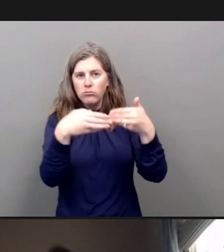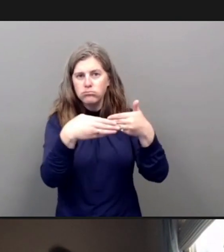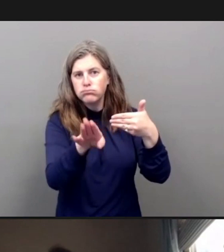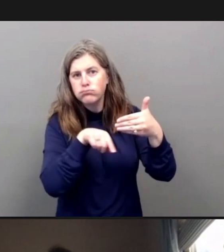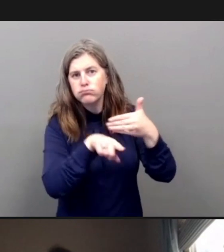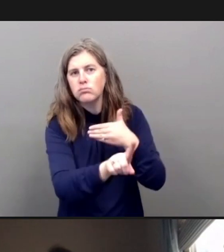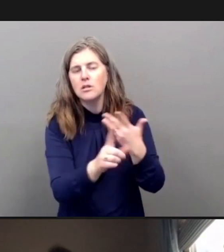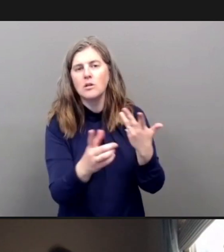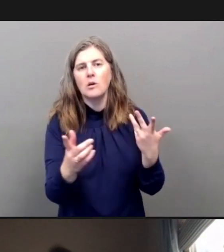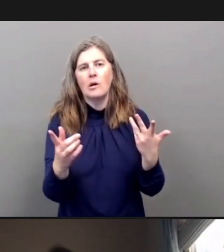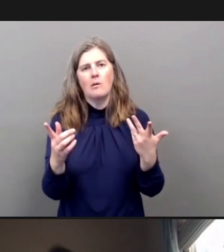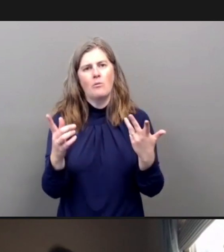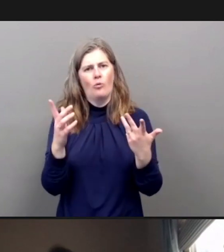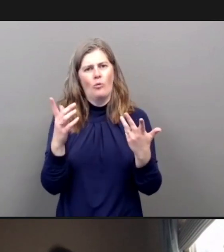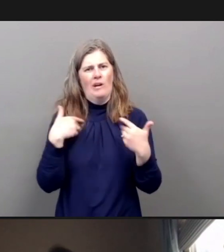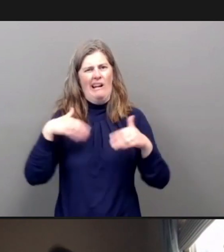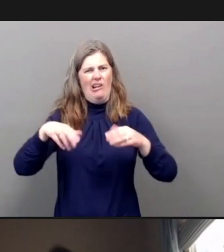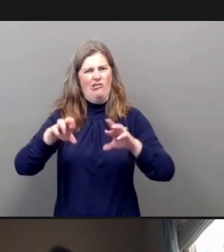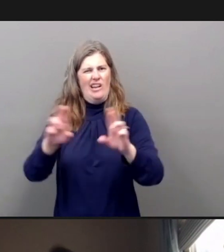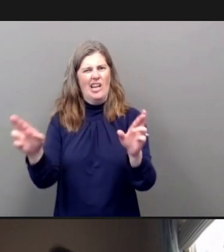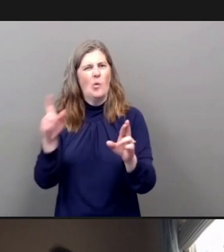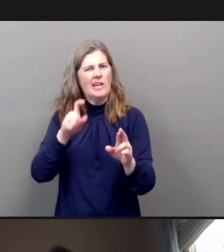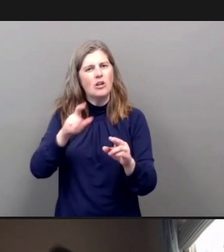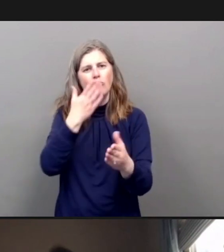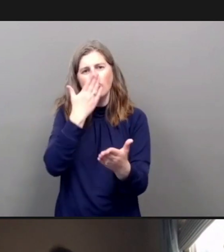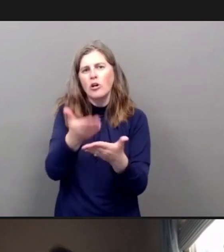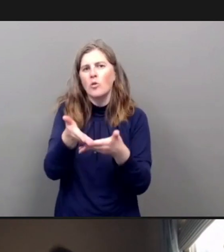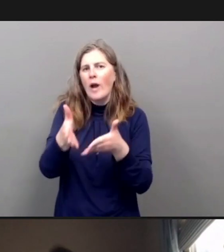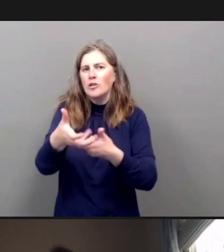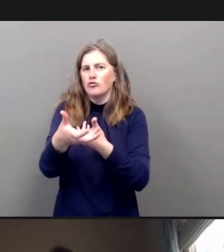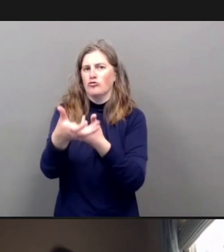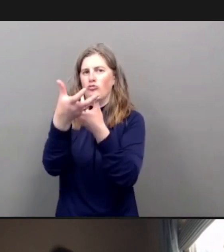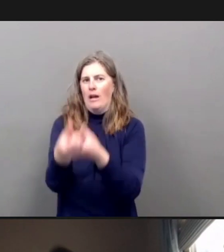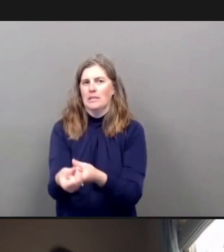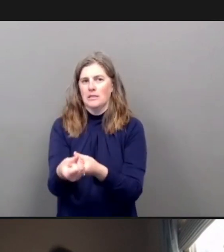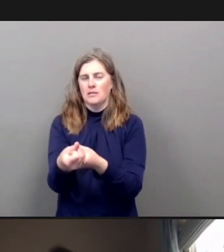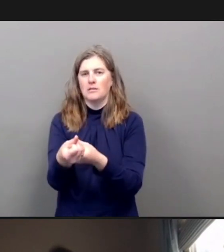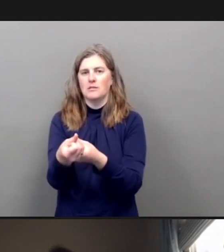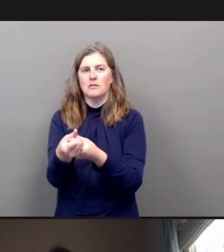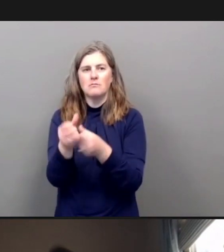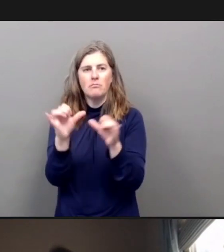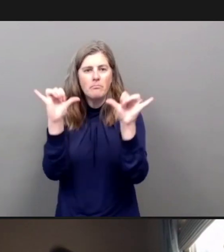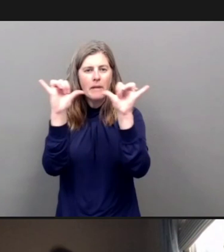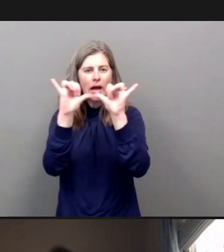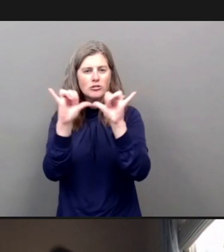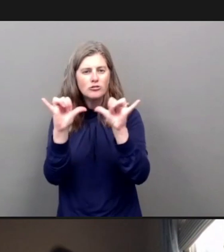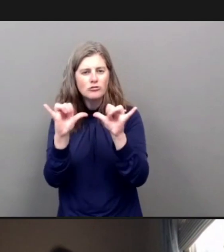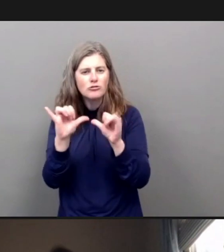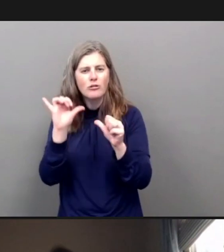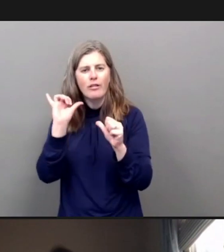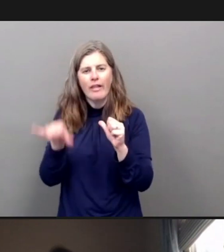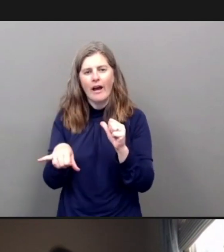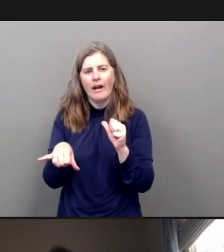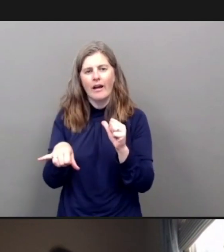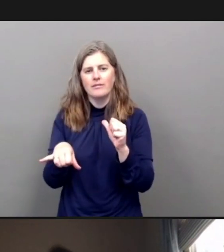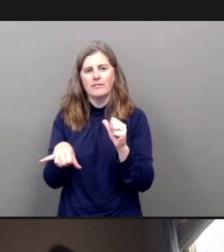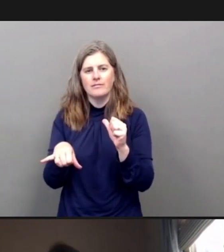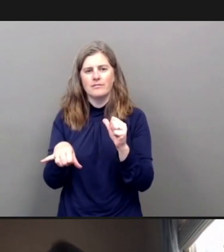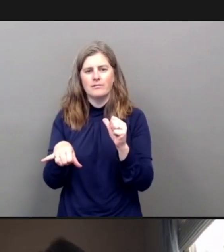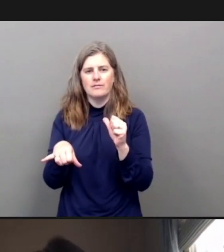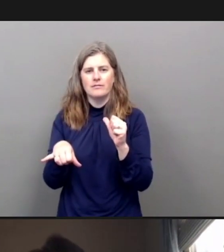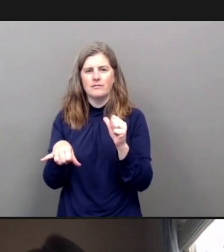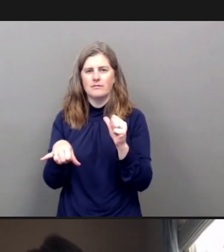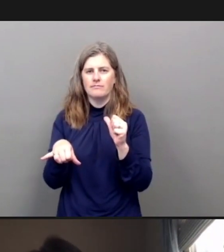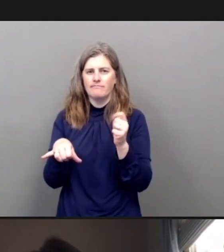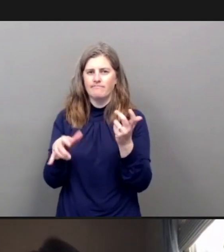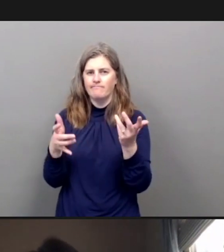we would need a reliable way of sort of measuring that immunity apart